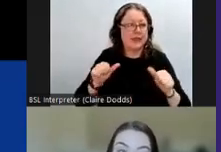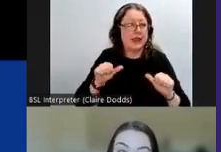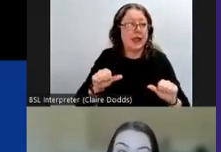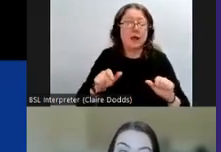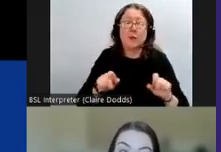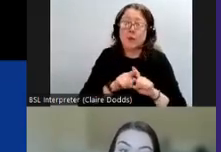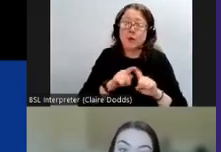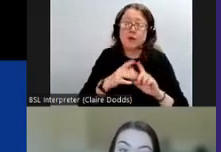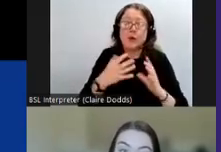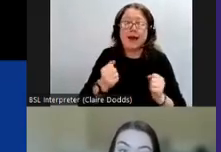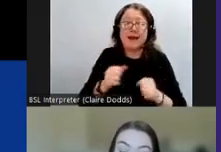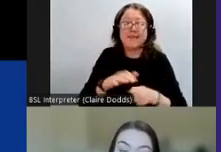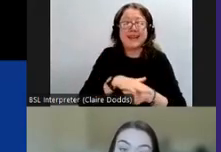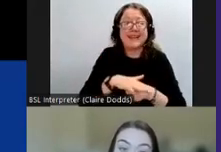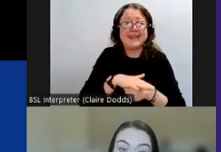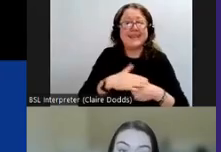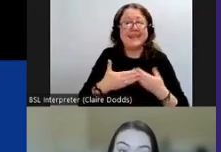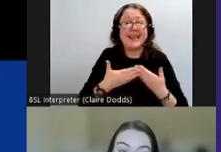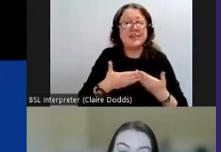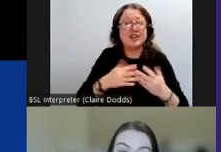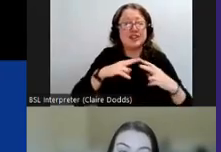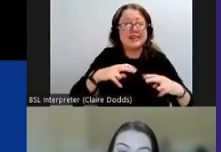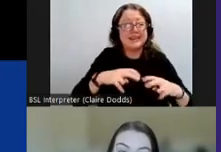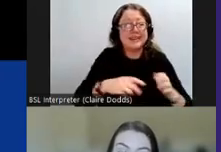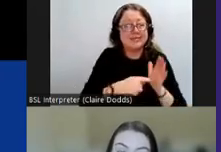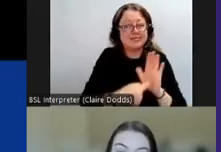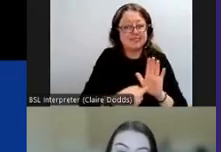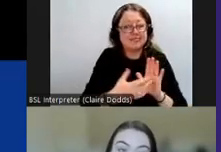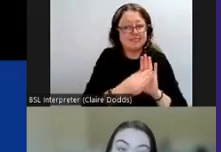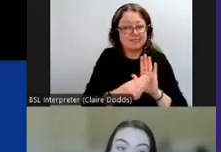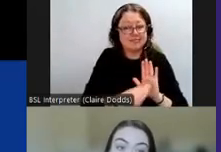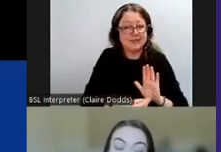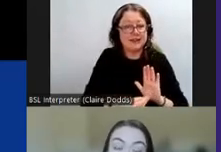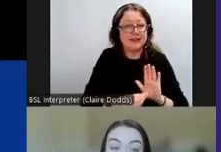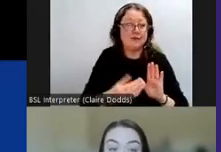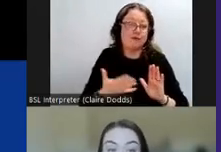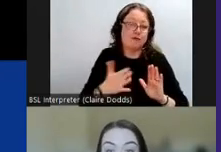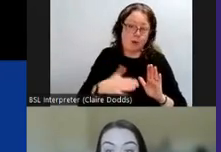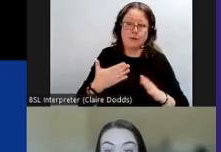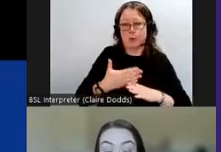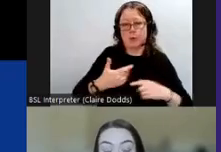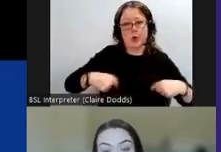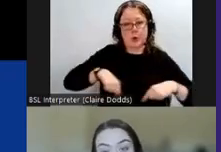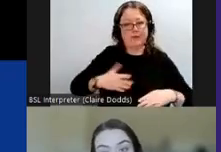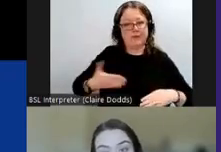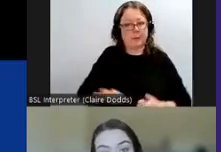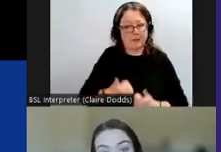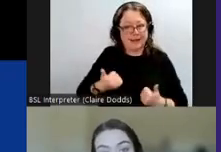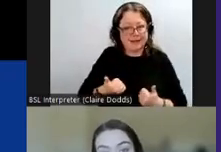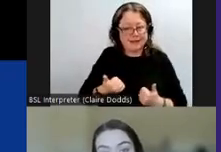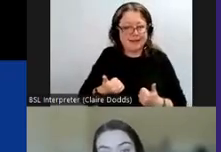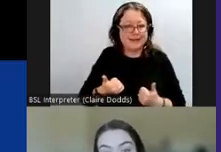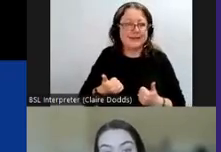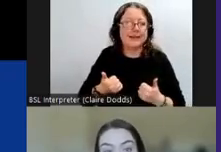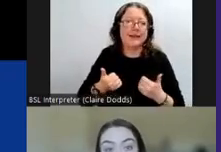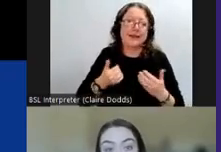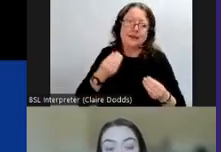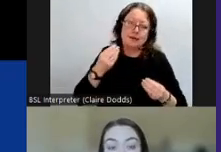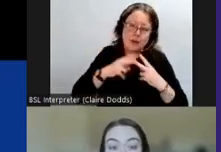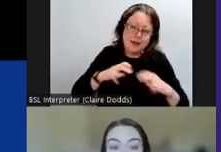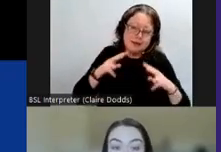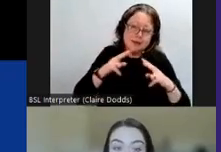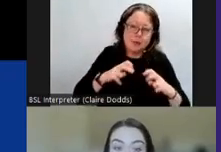study examples of the changes that have come out of the work that we've completed, got a little bit around exploring the barriers